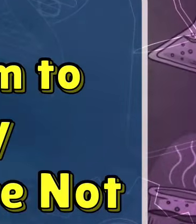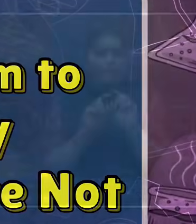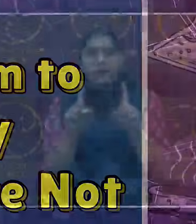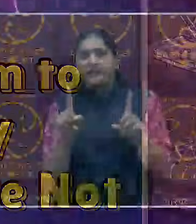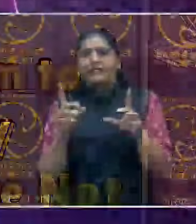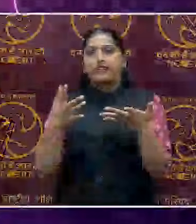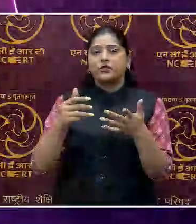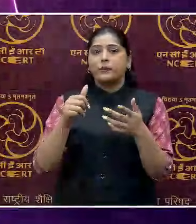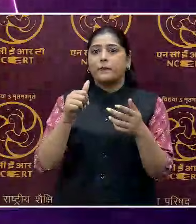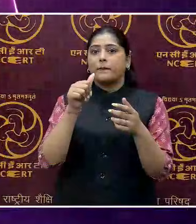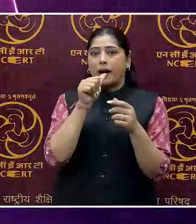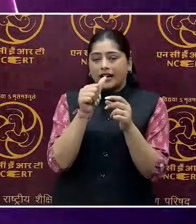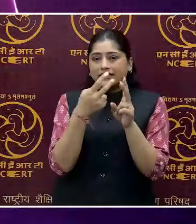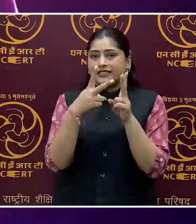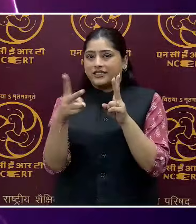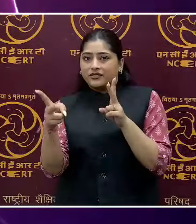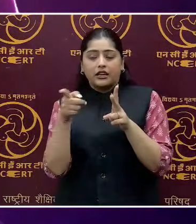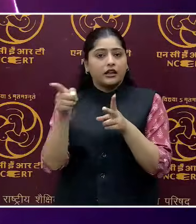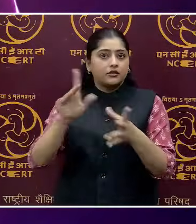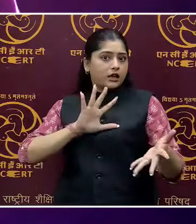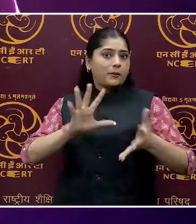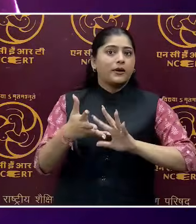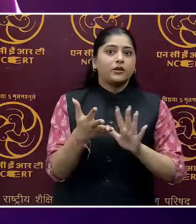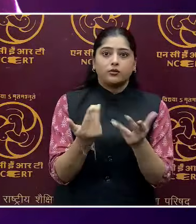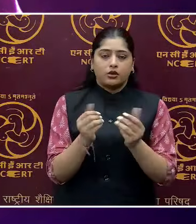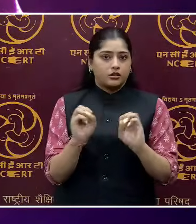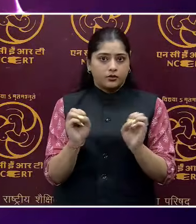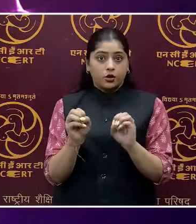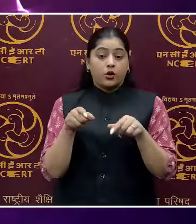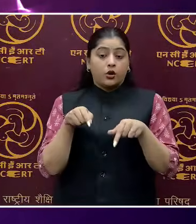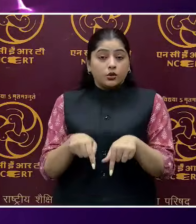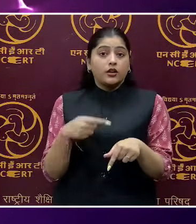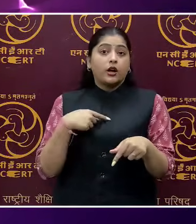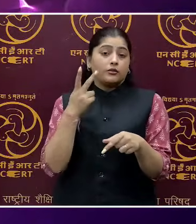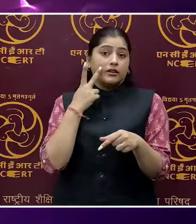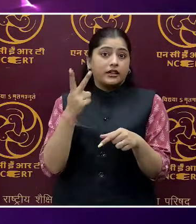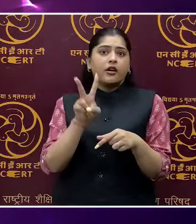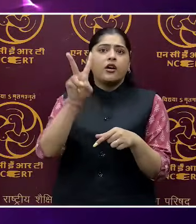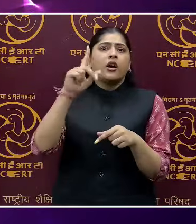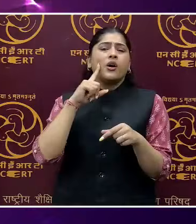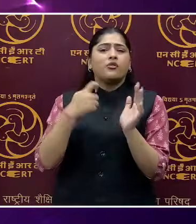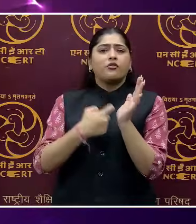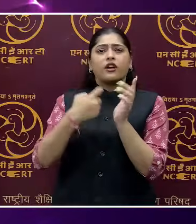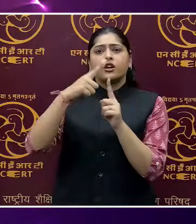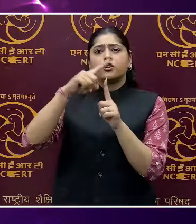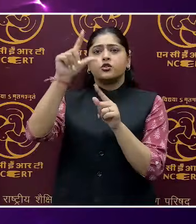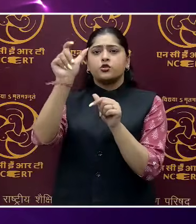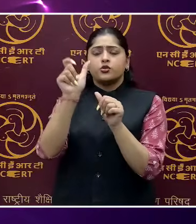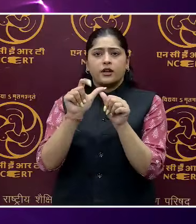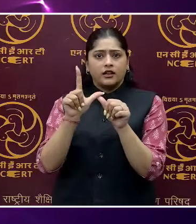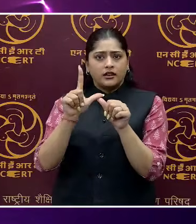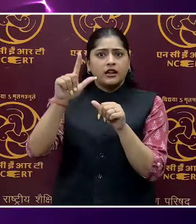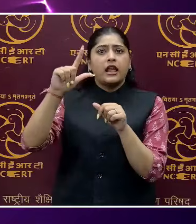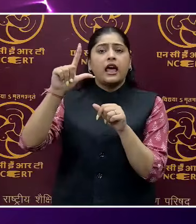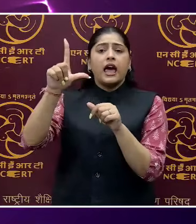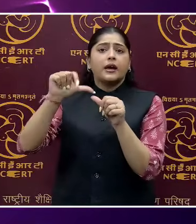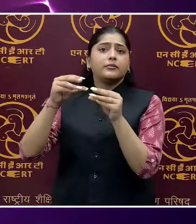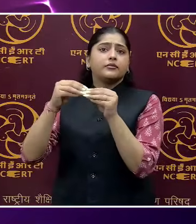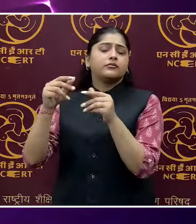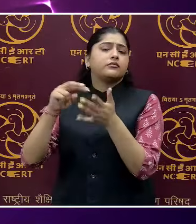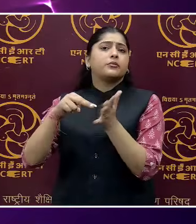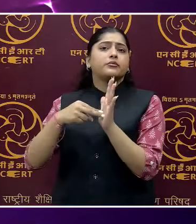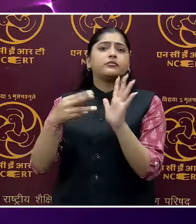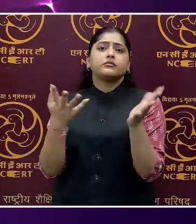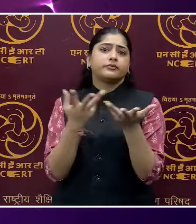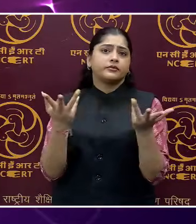to introduce what are virtual labs. So a virtual lab is an online platform that simulates a real world